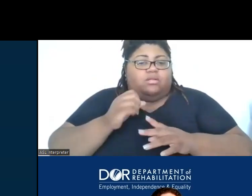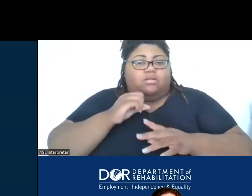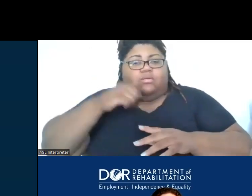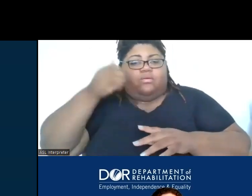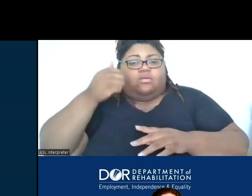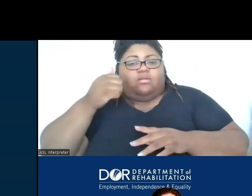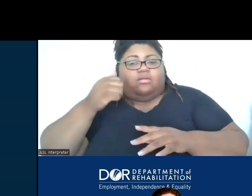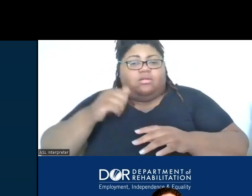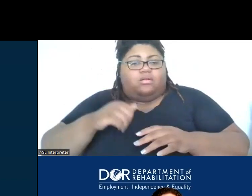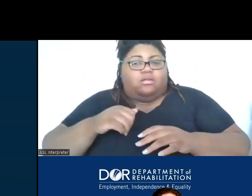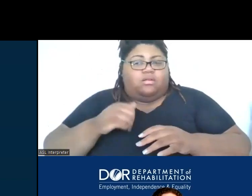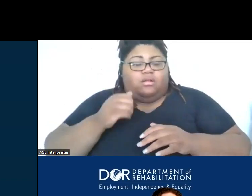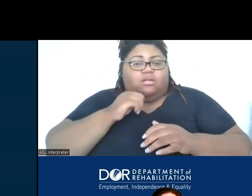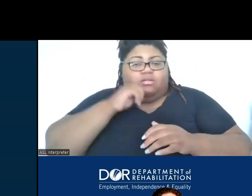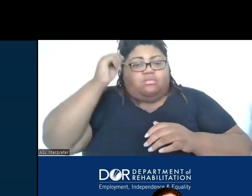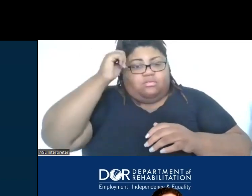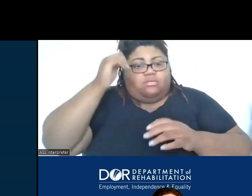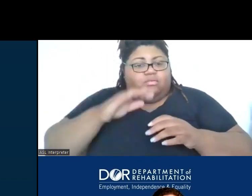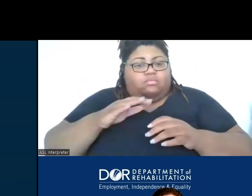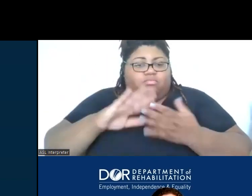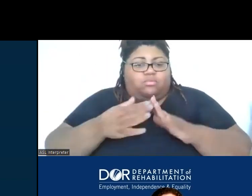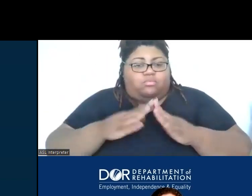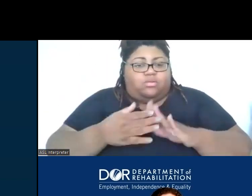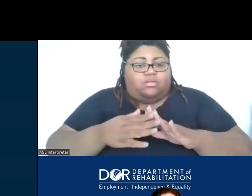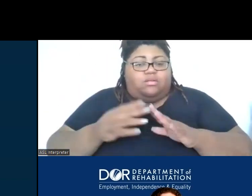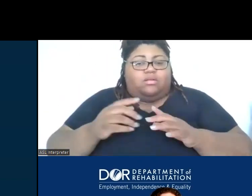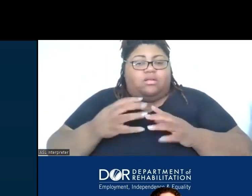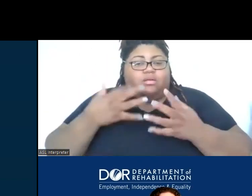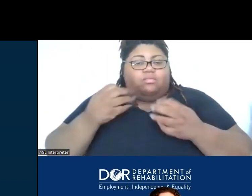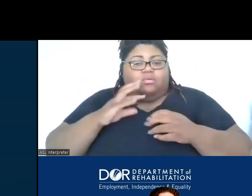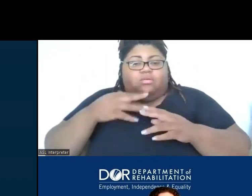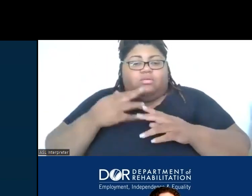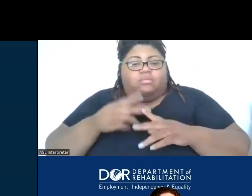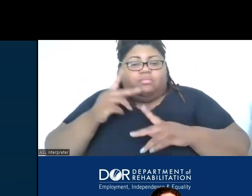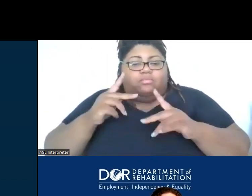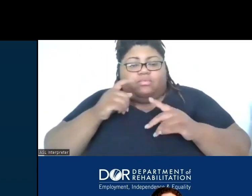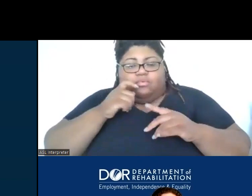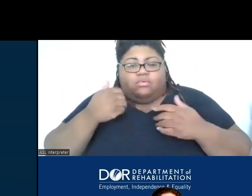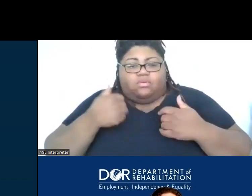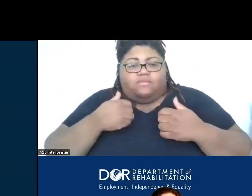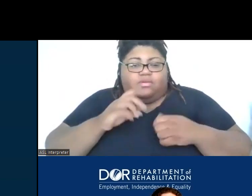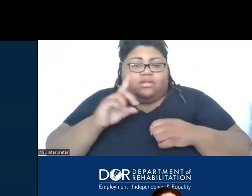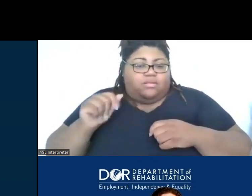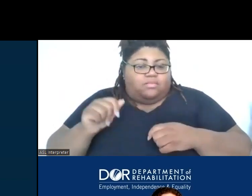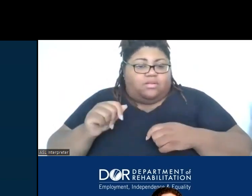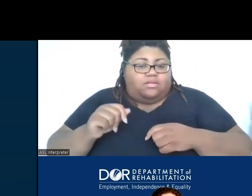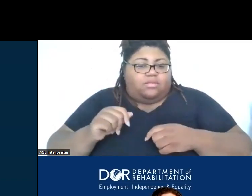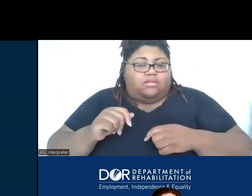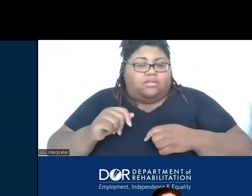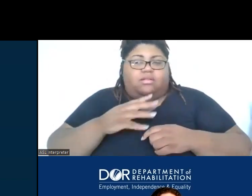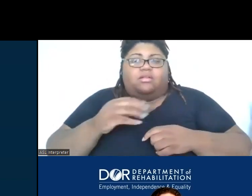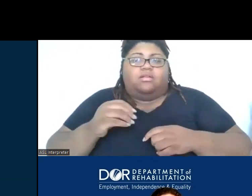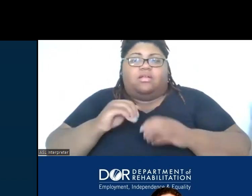just a couple minutes to talk about people with disabilities and how really all of